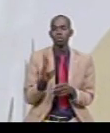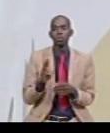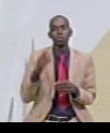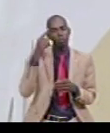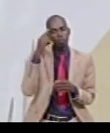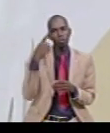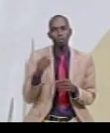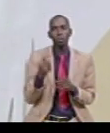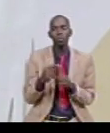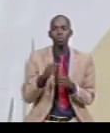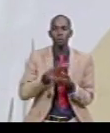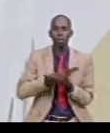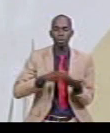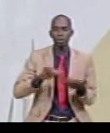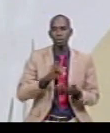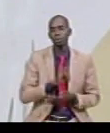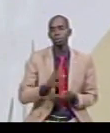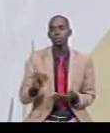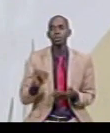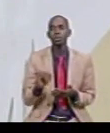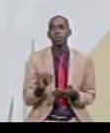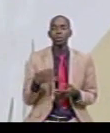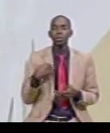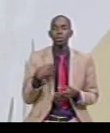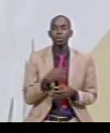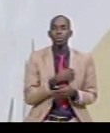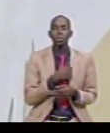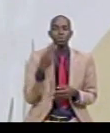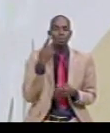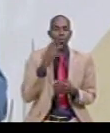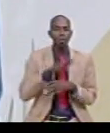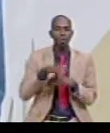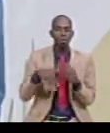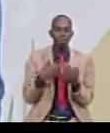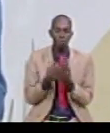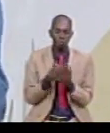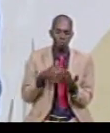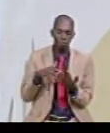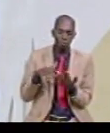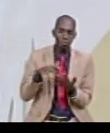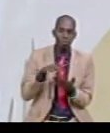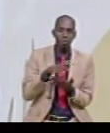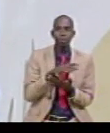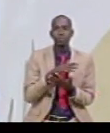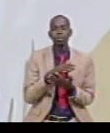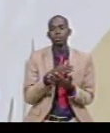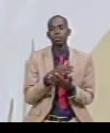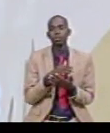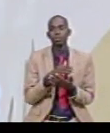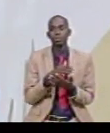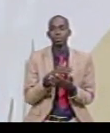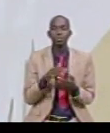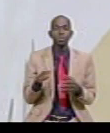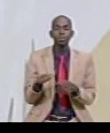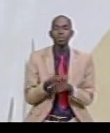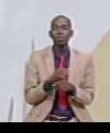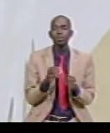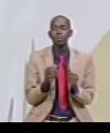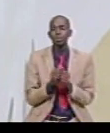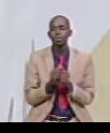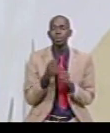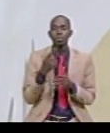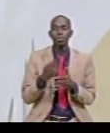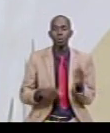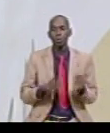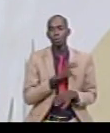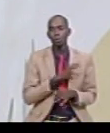propitiation, expiation. We see all these loaded in what Christ did